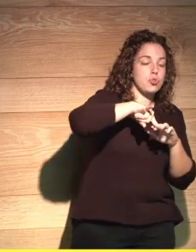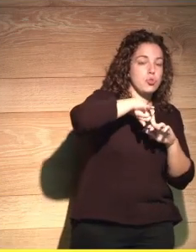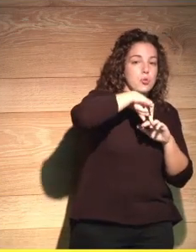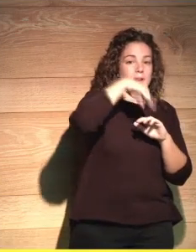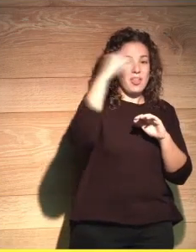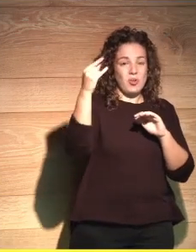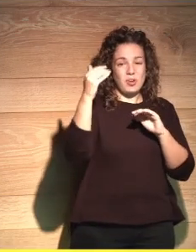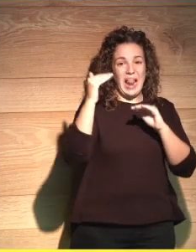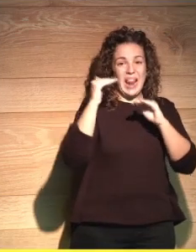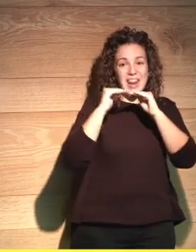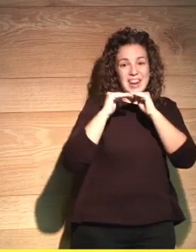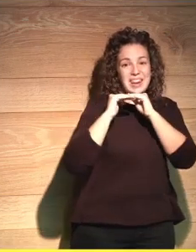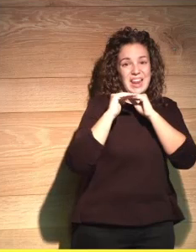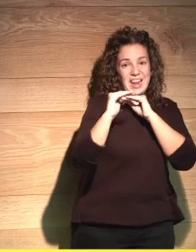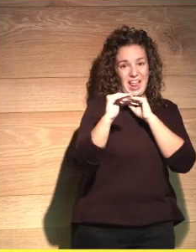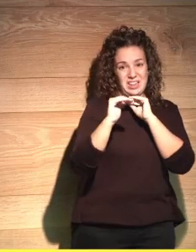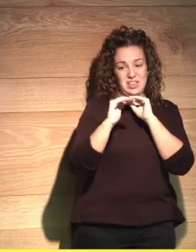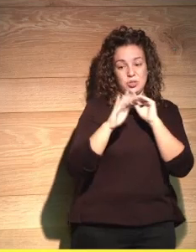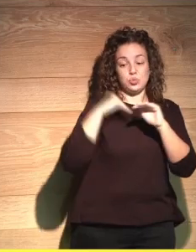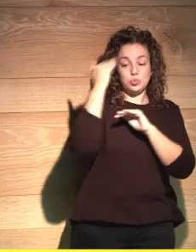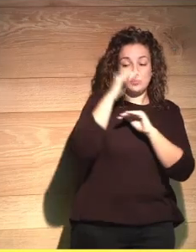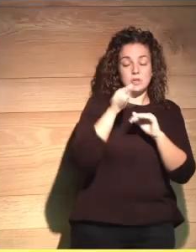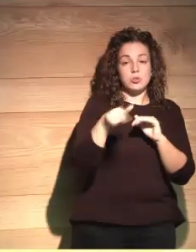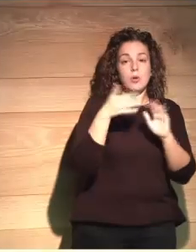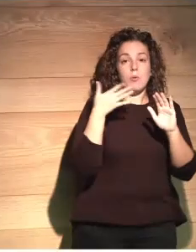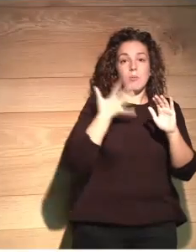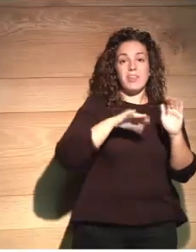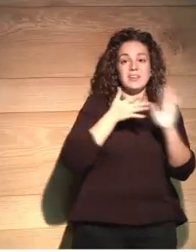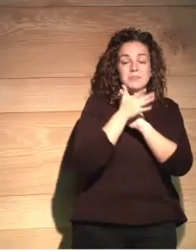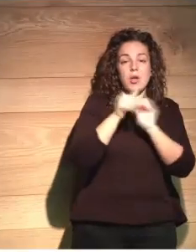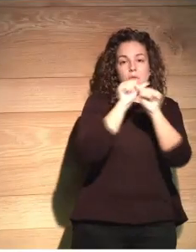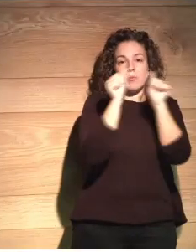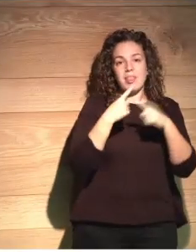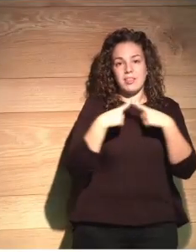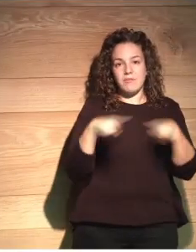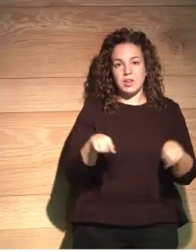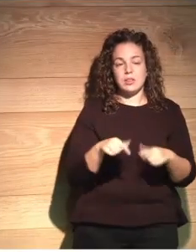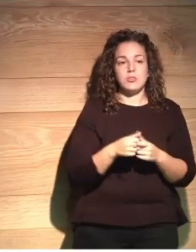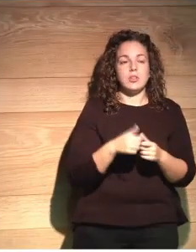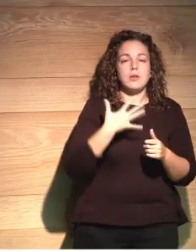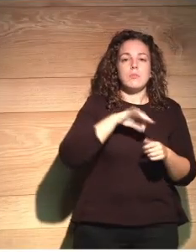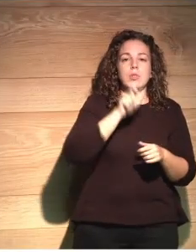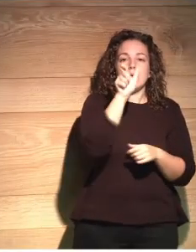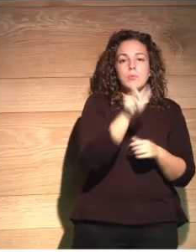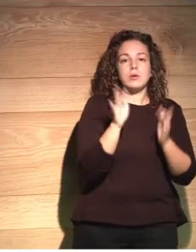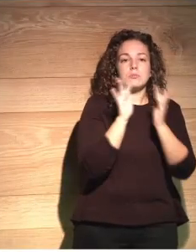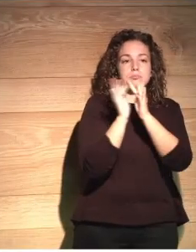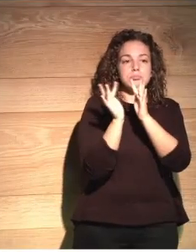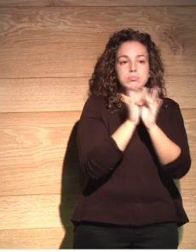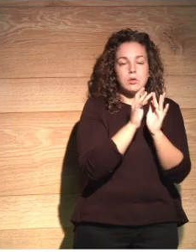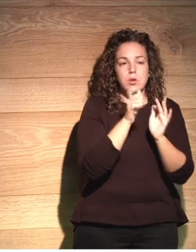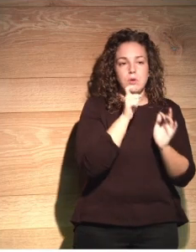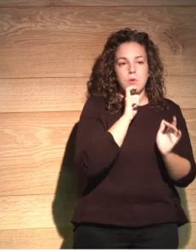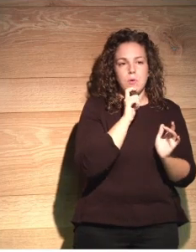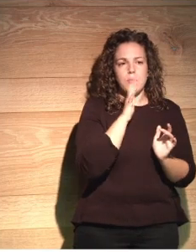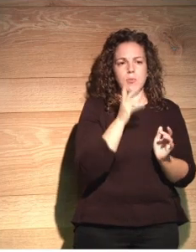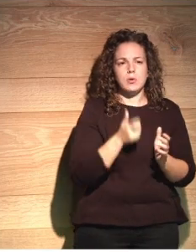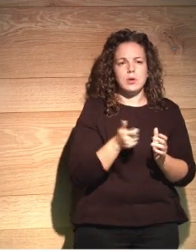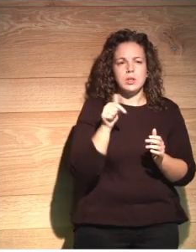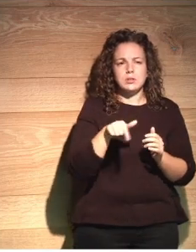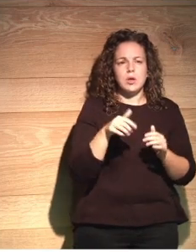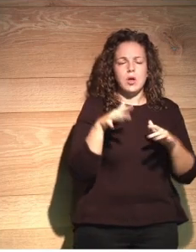in different ways. And so here we looked at how human interaction scales in different cities. So this is actually a very large telecommunication